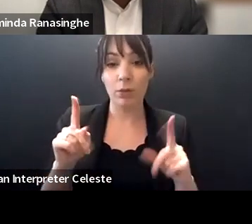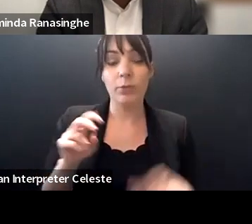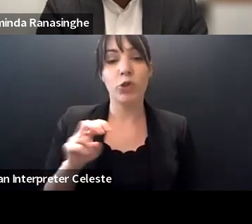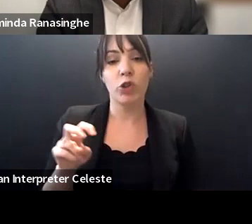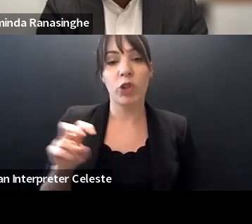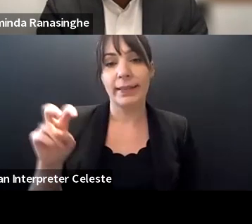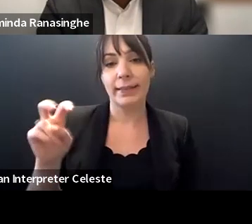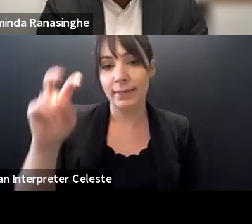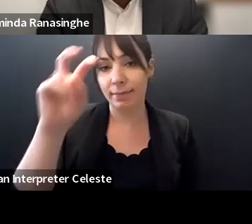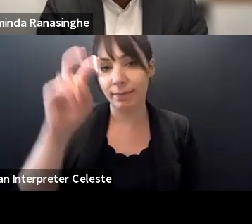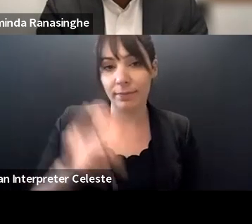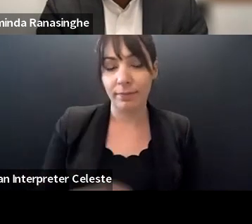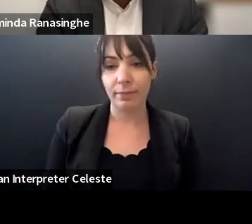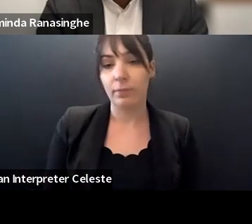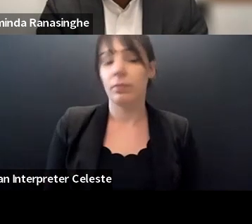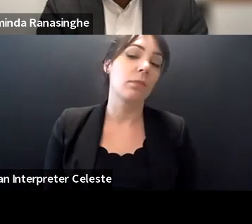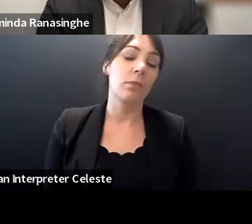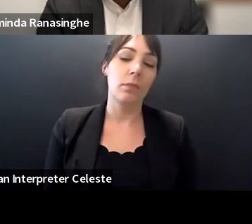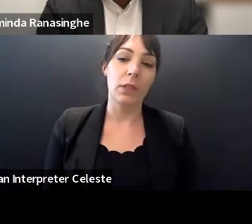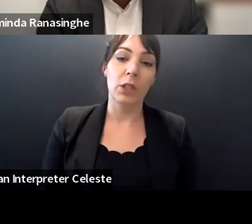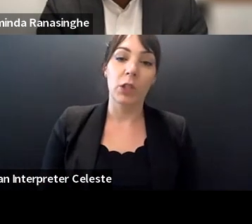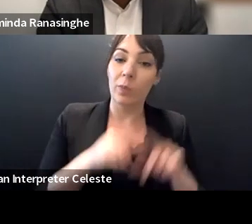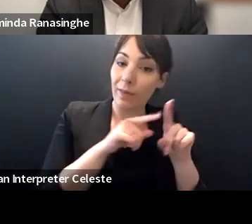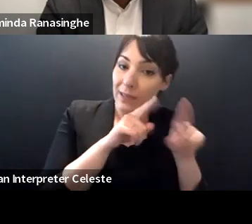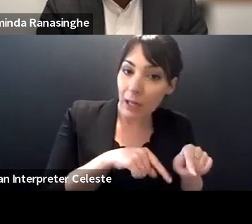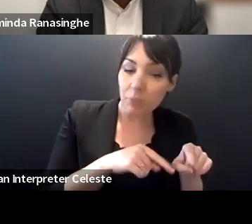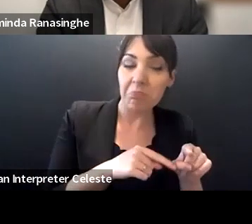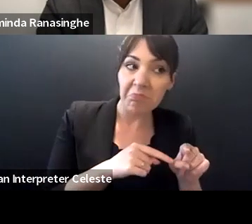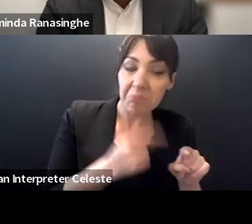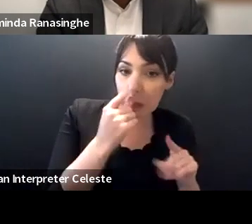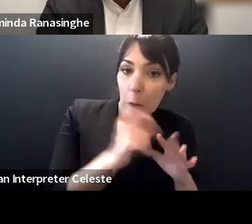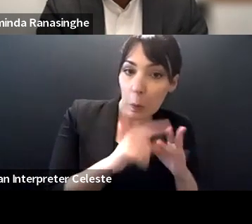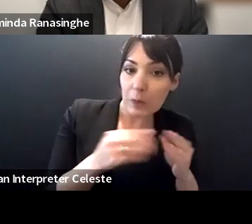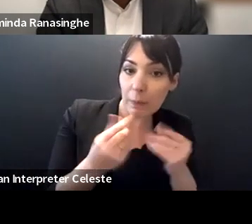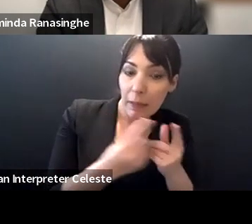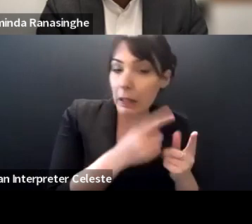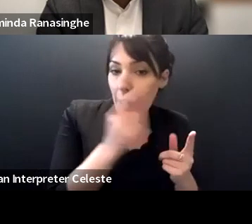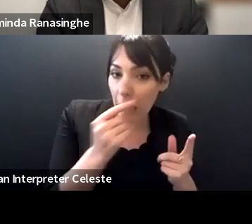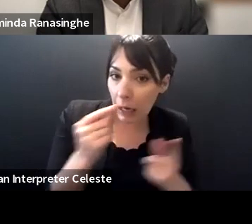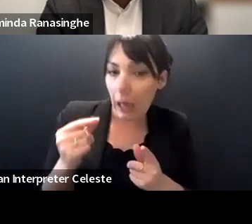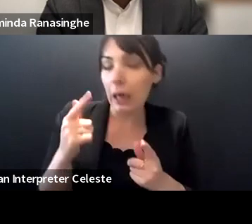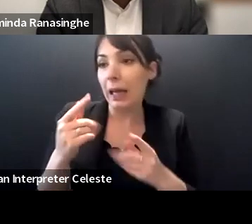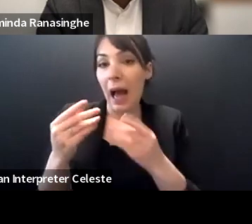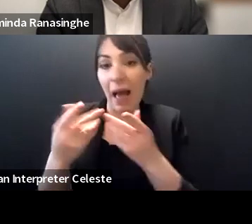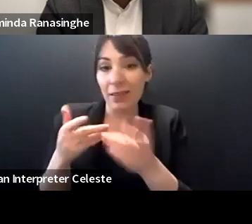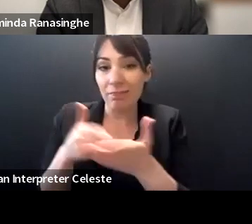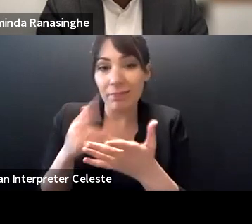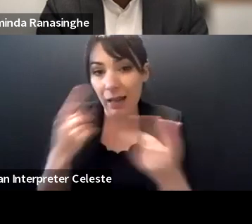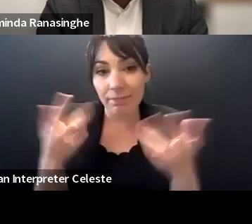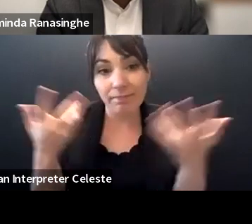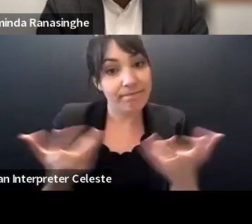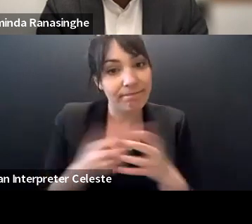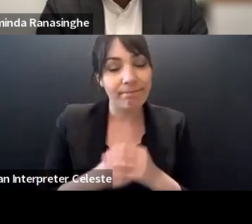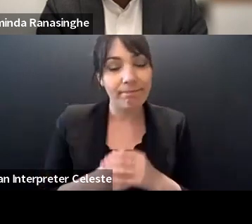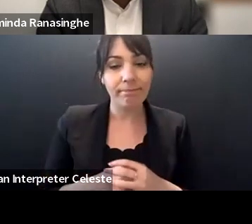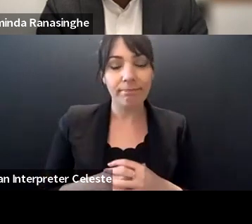can start to get something done. Everybody's different. This is my last point with this. And Steve's probably heard me say it to death, and maybe Danny has as